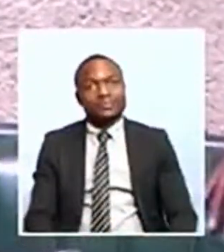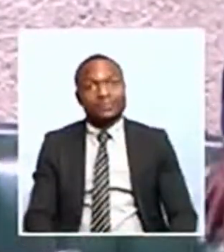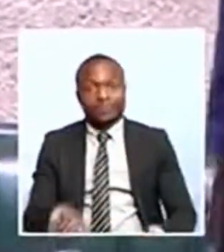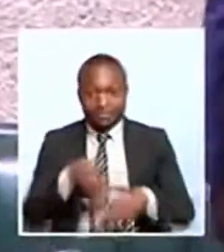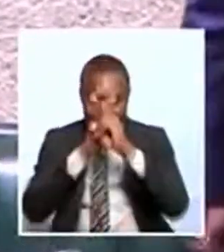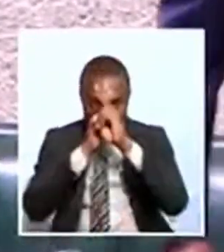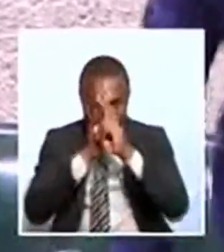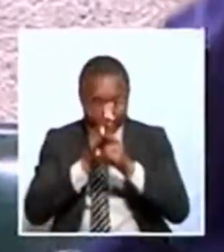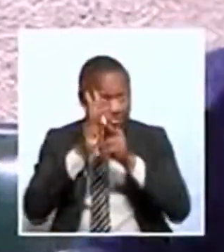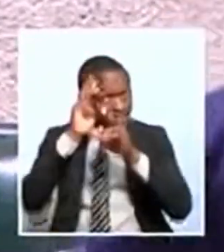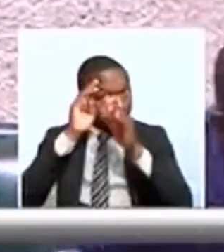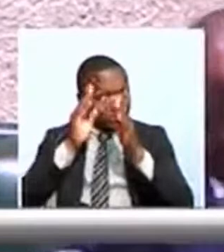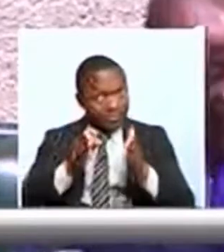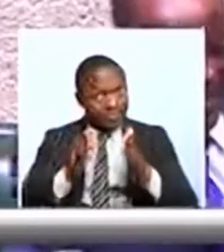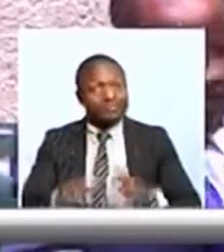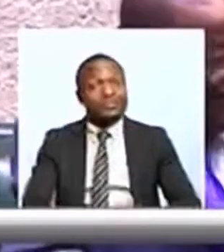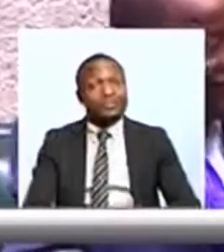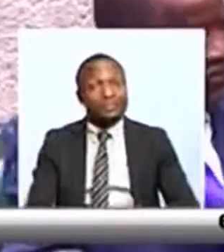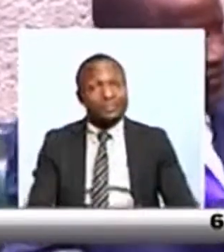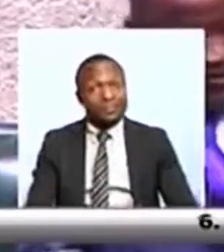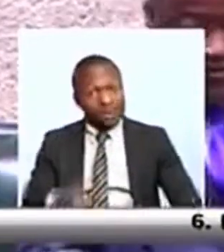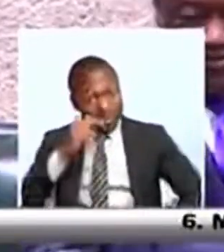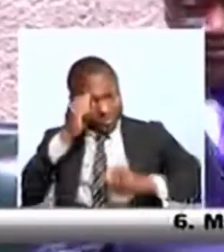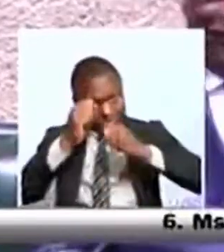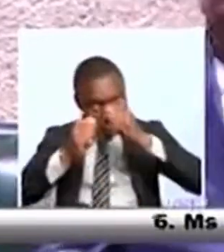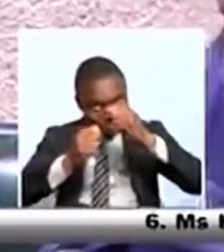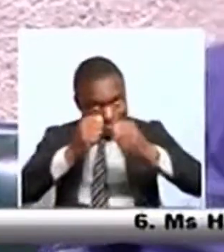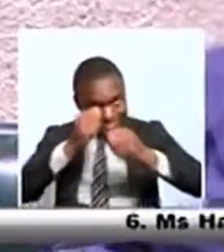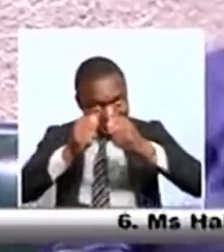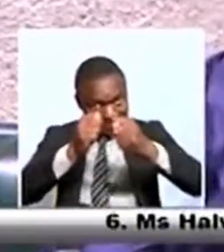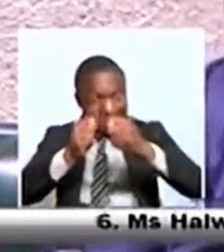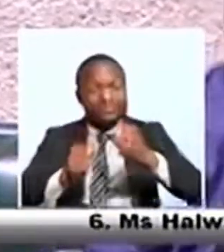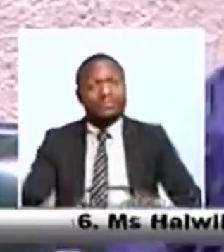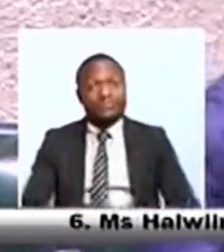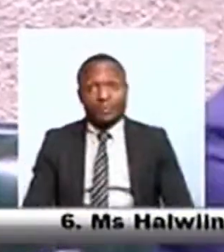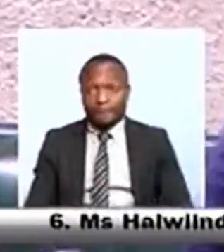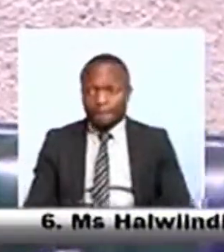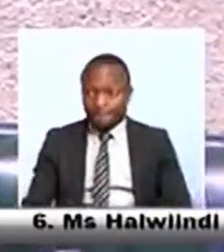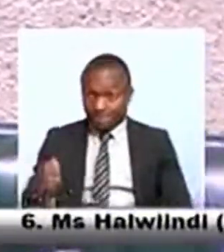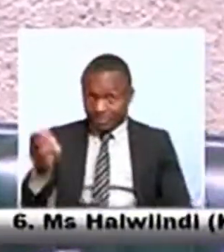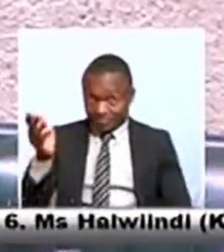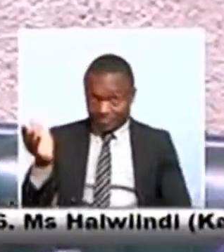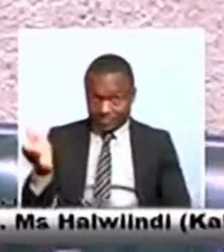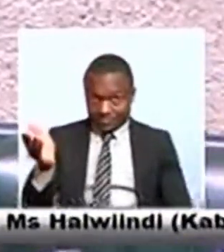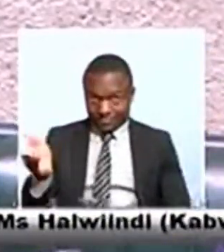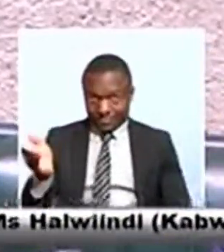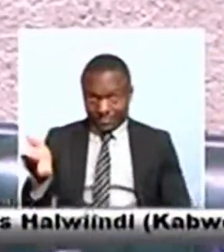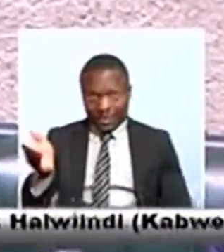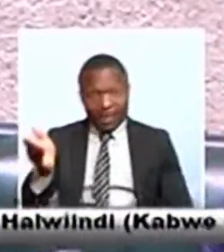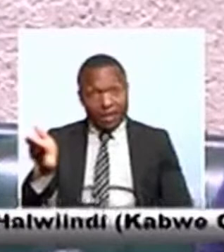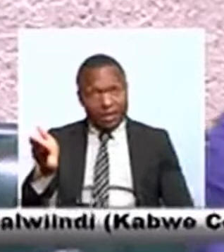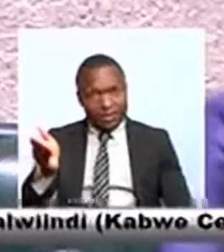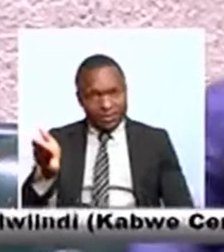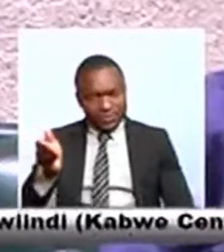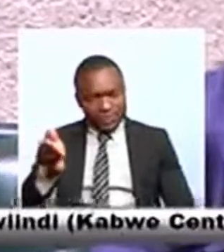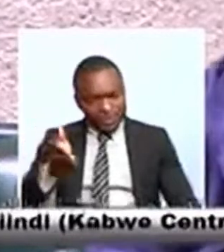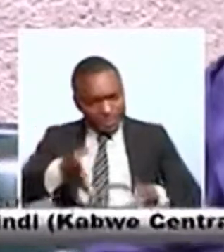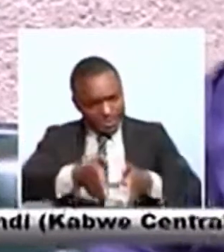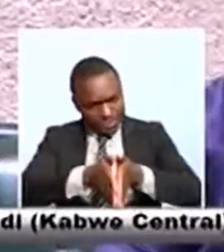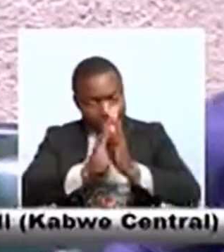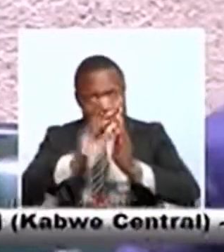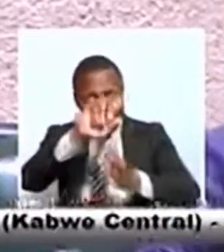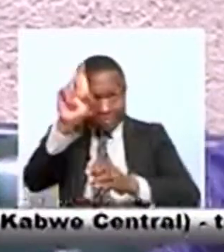Honorable Minister for Tourism, I was just about to ask the question before